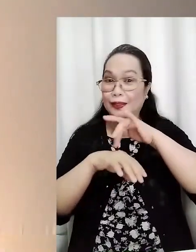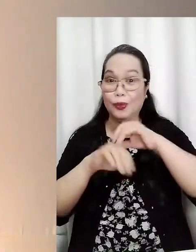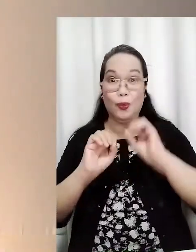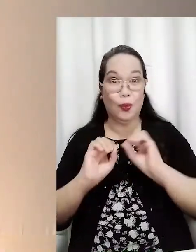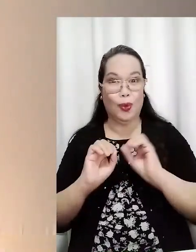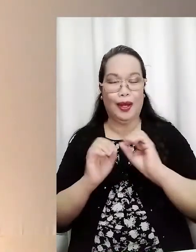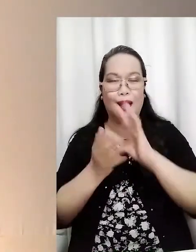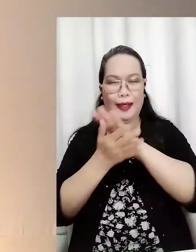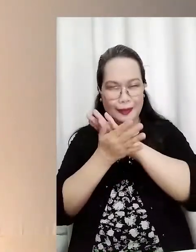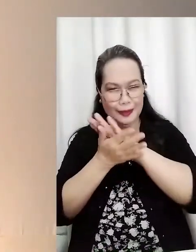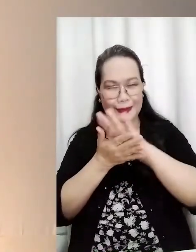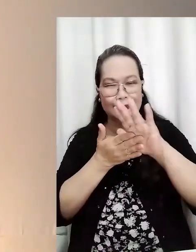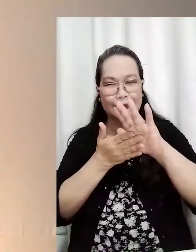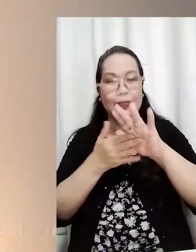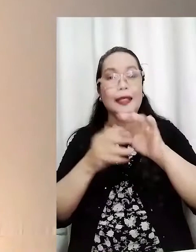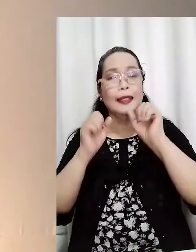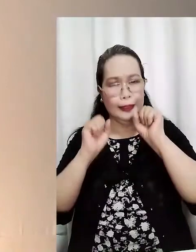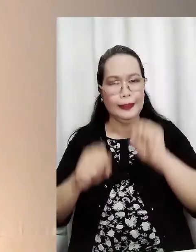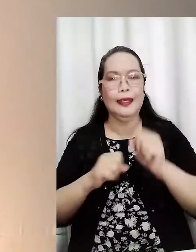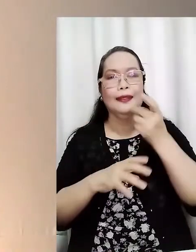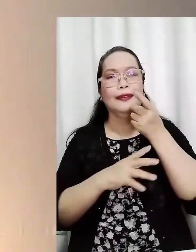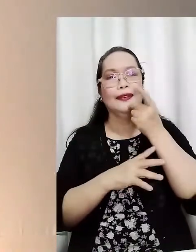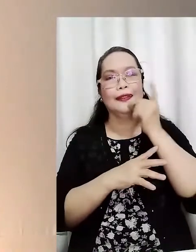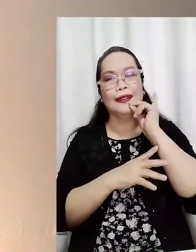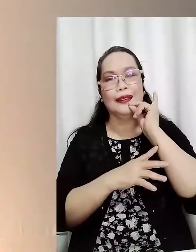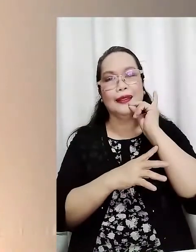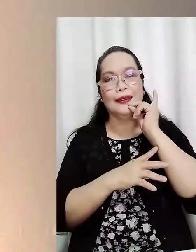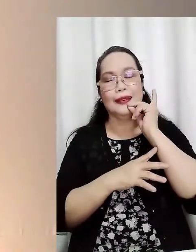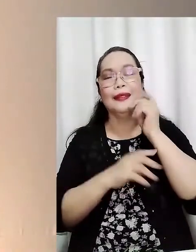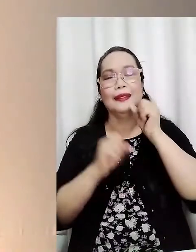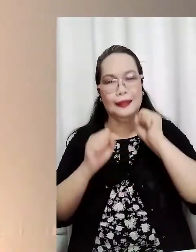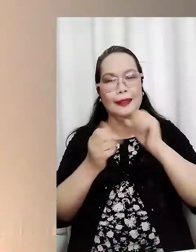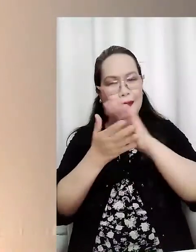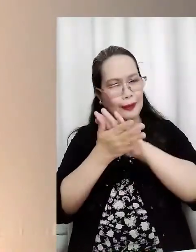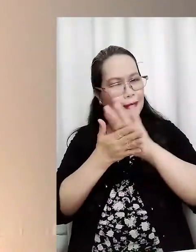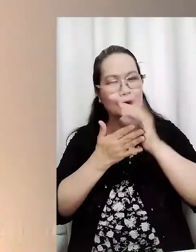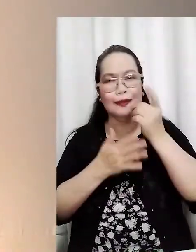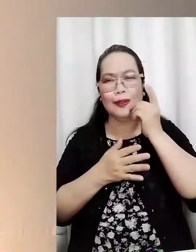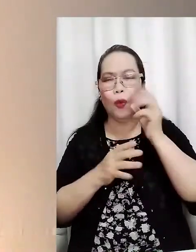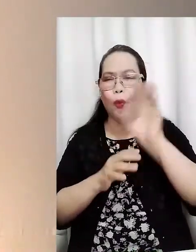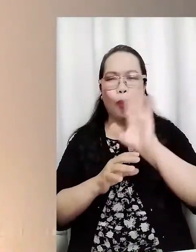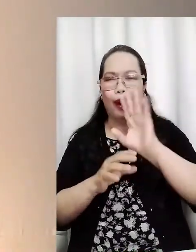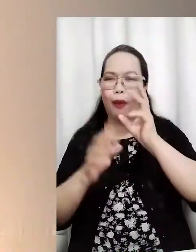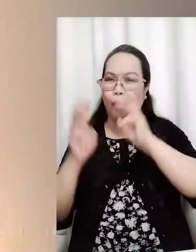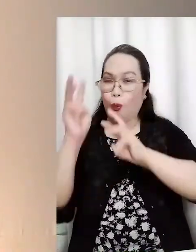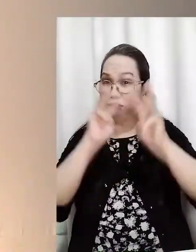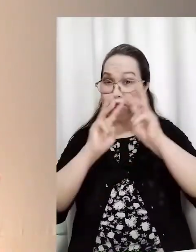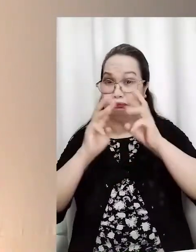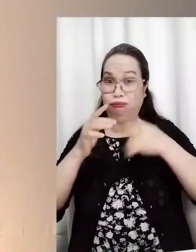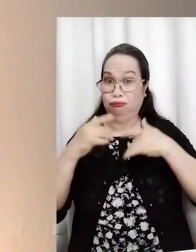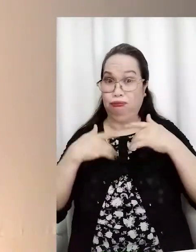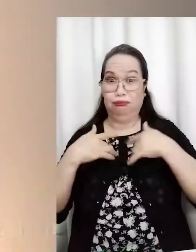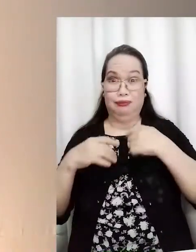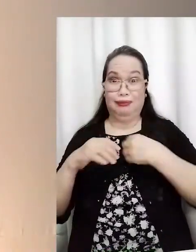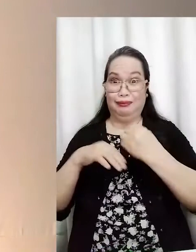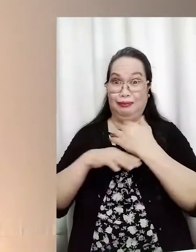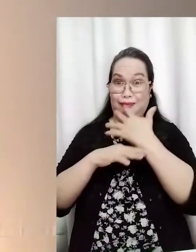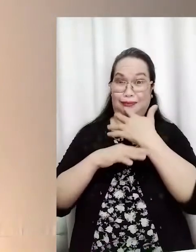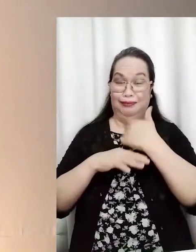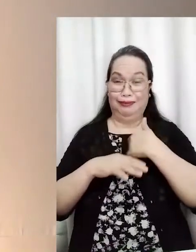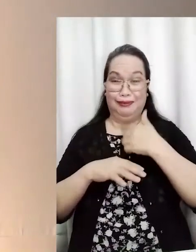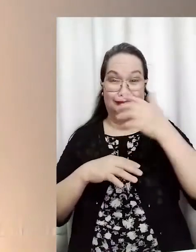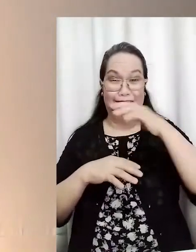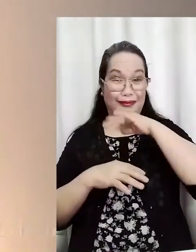Therefore, naiinom ito. It is potable. There will be no worry in me that I will be infected by